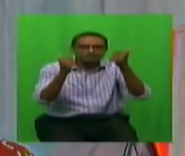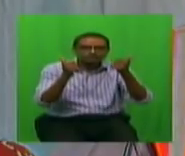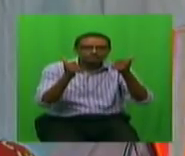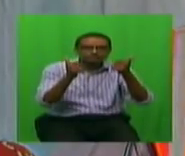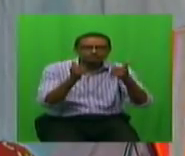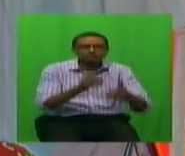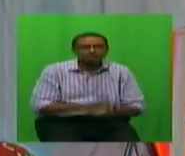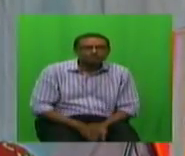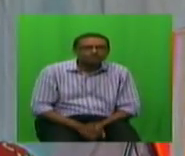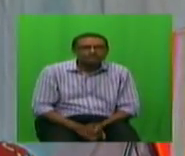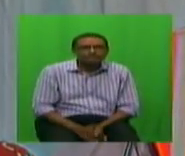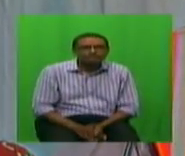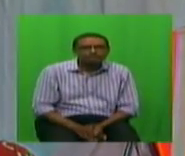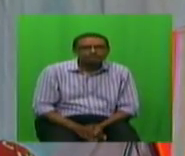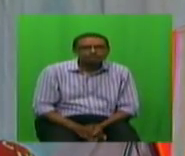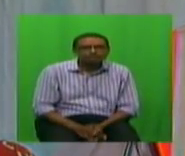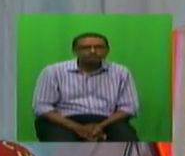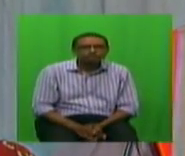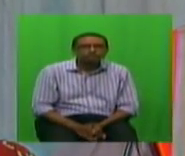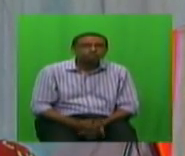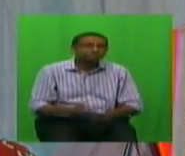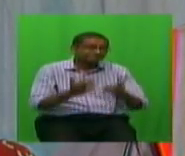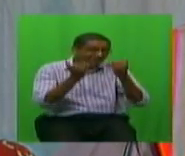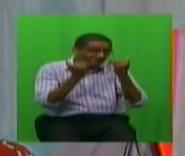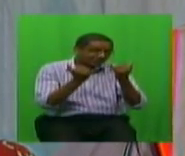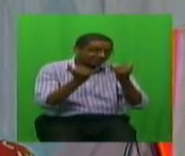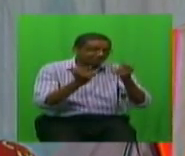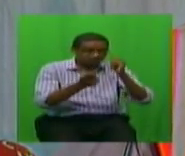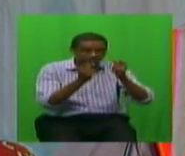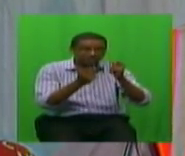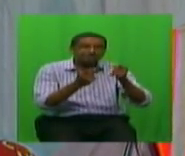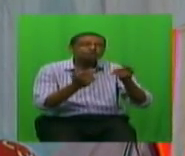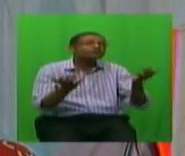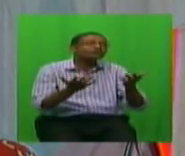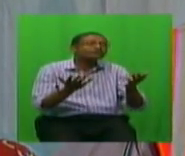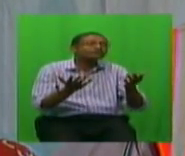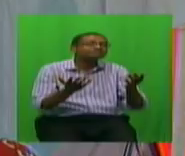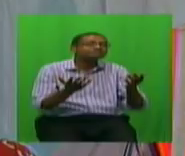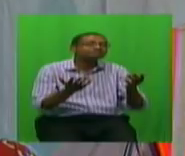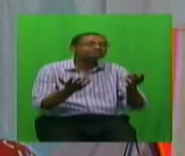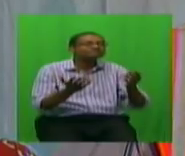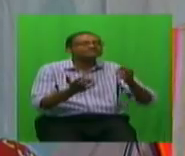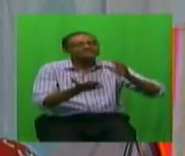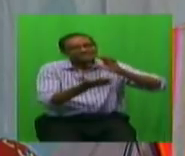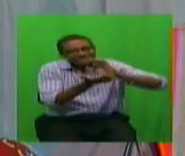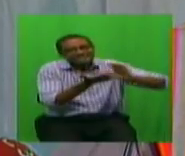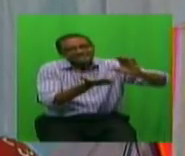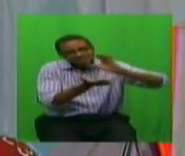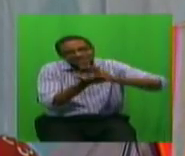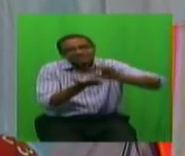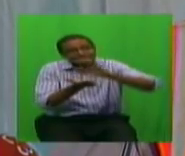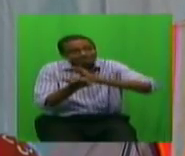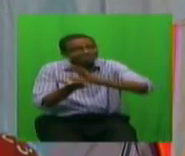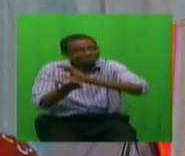Where we are now in Trinidad and Tobago is at the stage of the cleanup. And again, I want to reiterate that